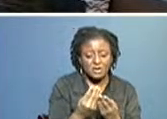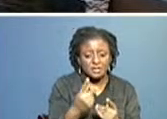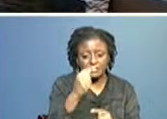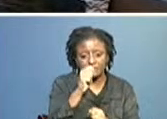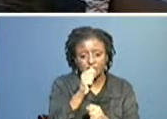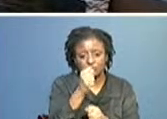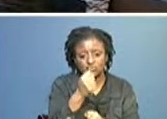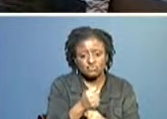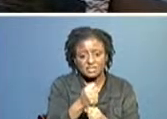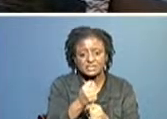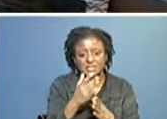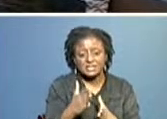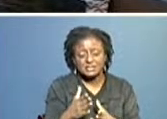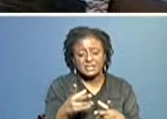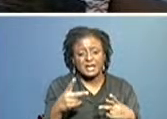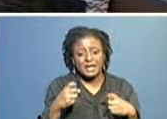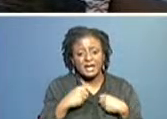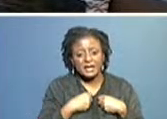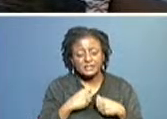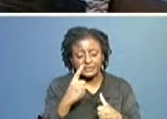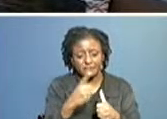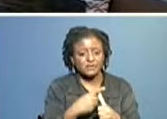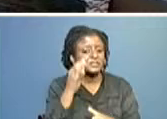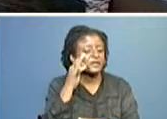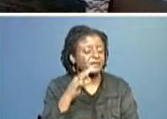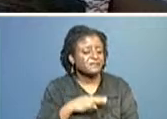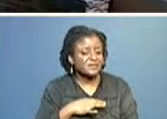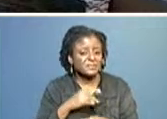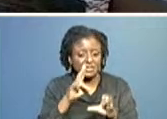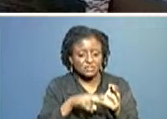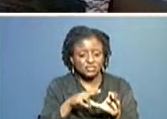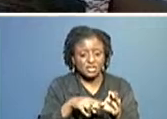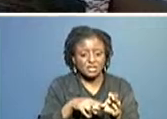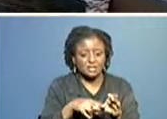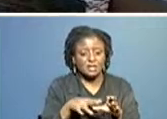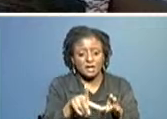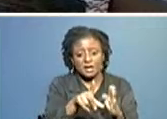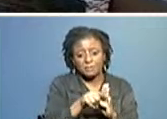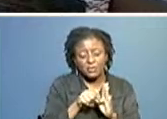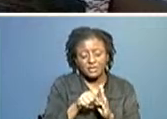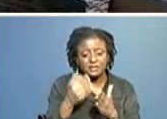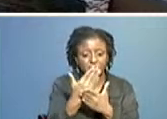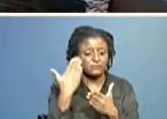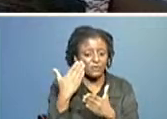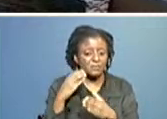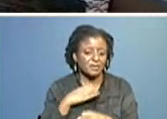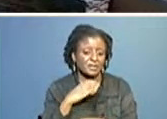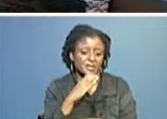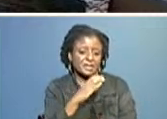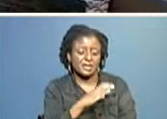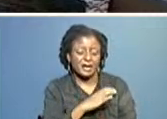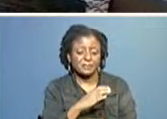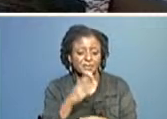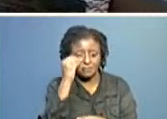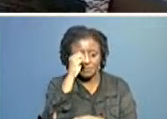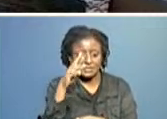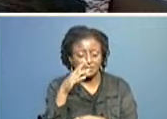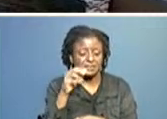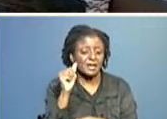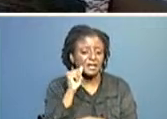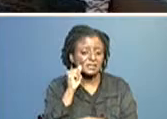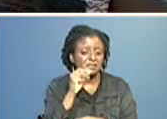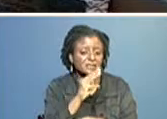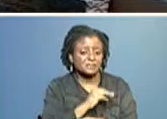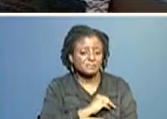its first female chair. Appointed to the top post is former Cabinet Minister Allison Maynard Gibson. Well-known businessman and